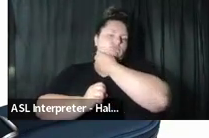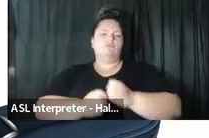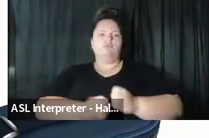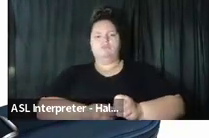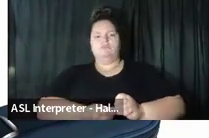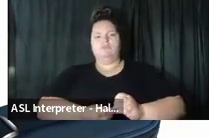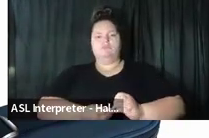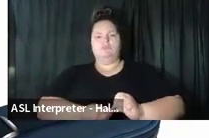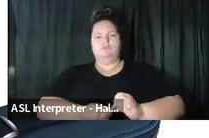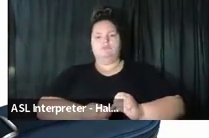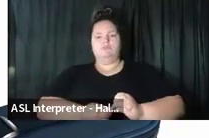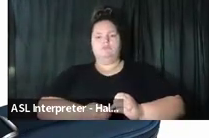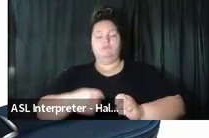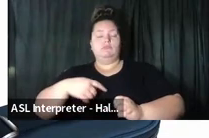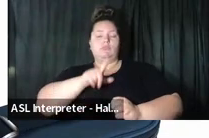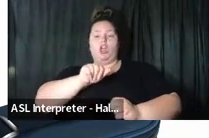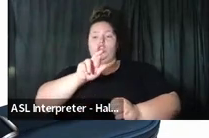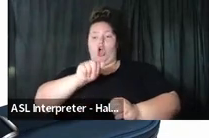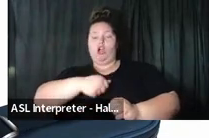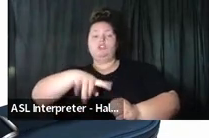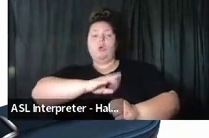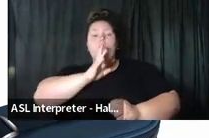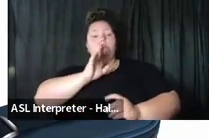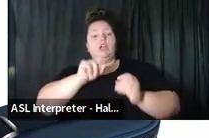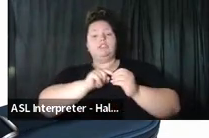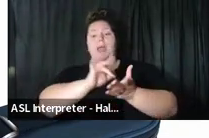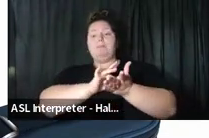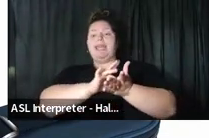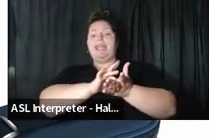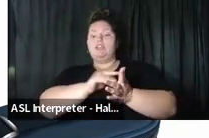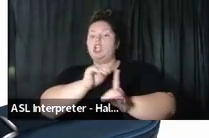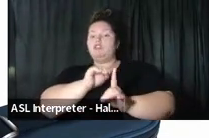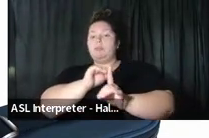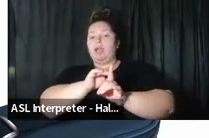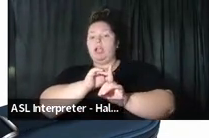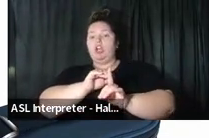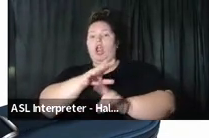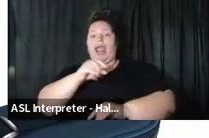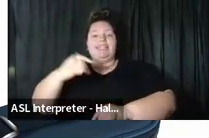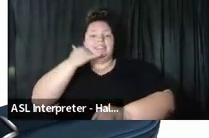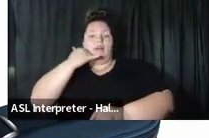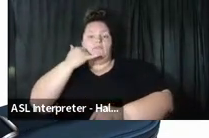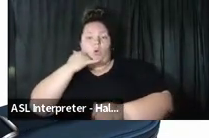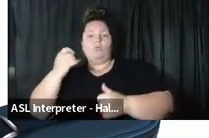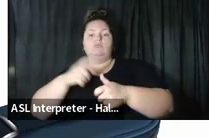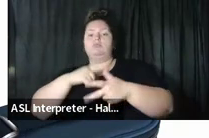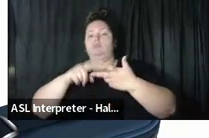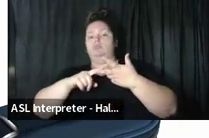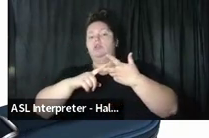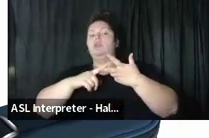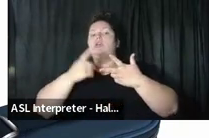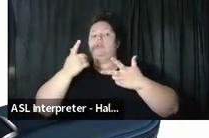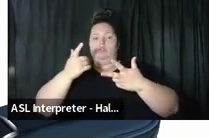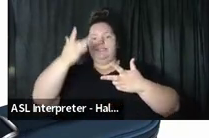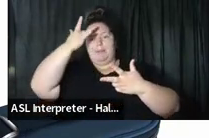So we talked a little bit about medication reminders when we talked about cell phones and smart speakers, but there also